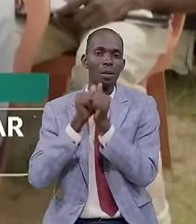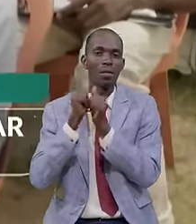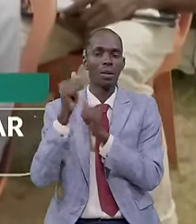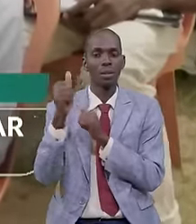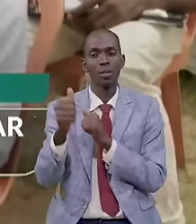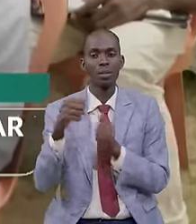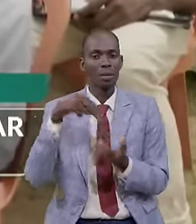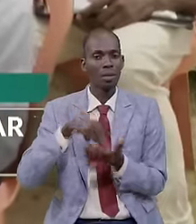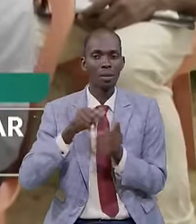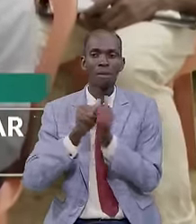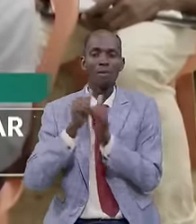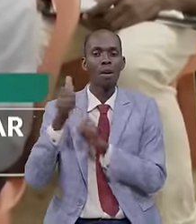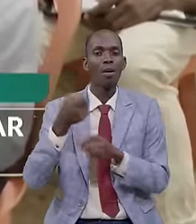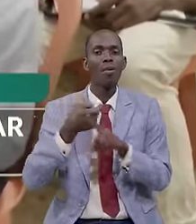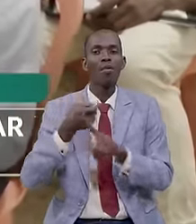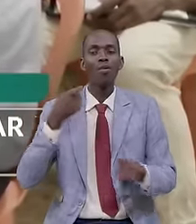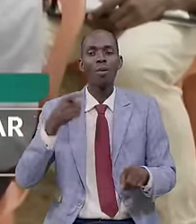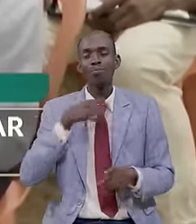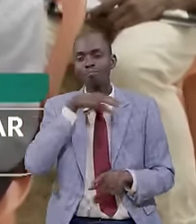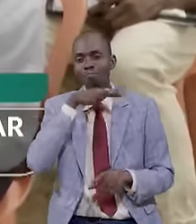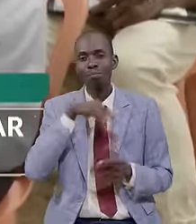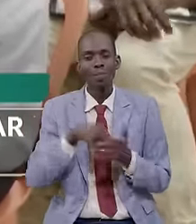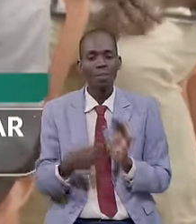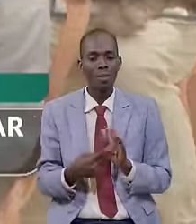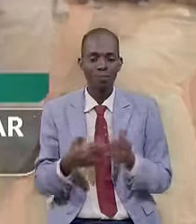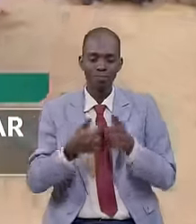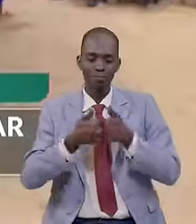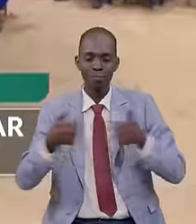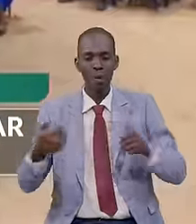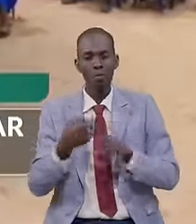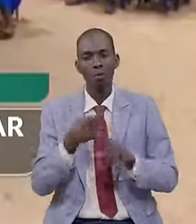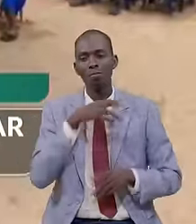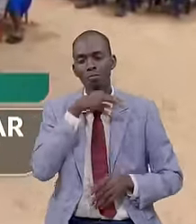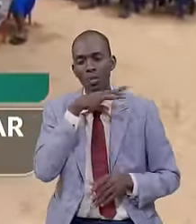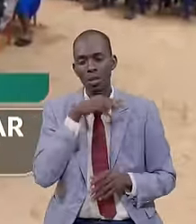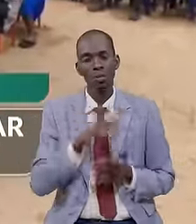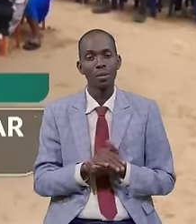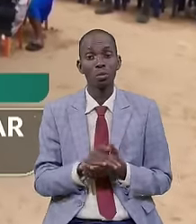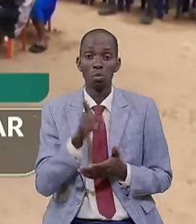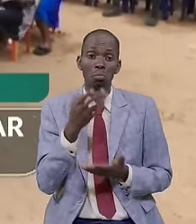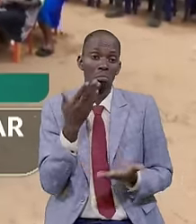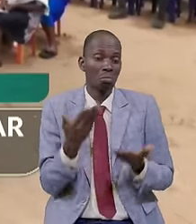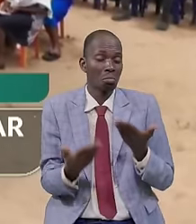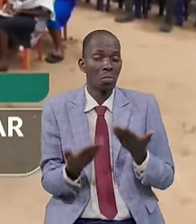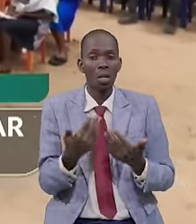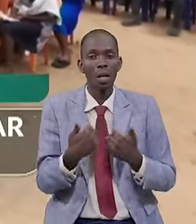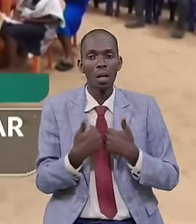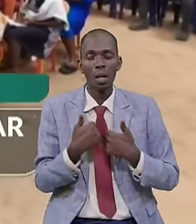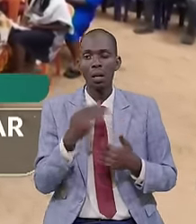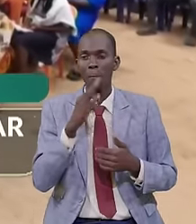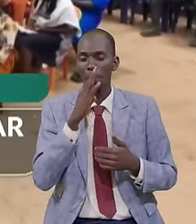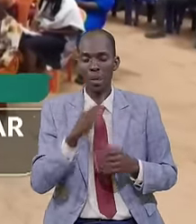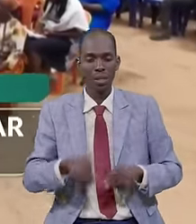stand far from corruption. You might have been living in a spiritual